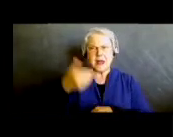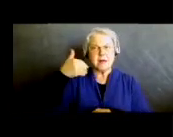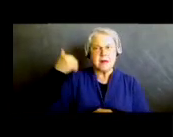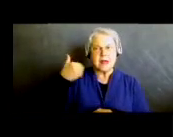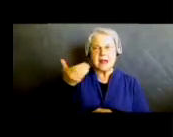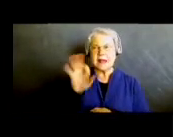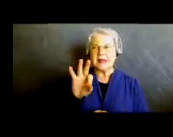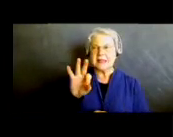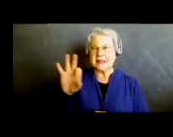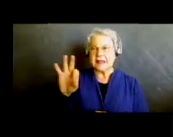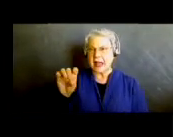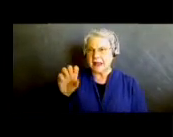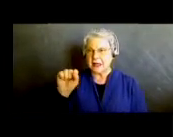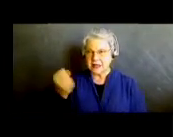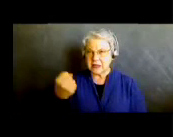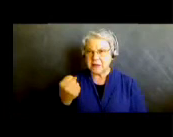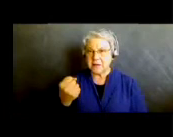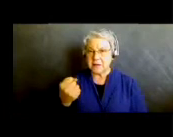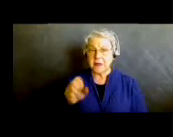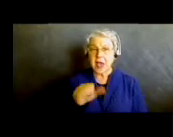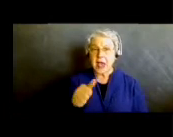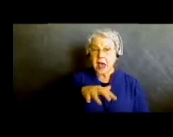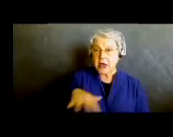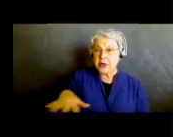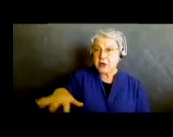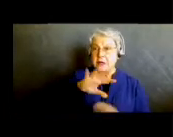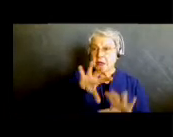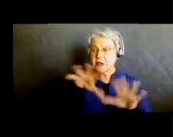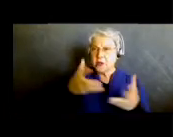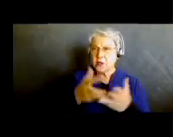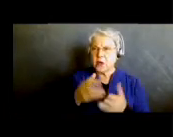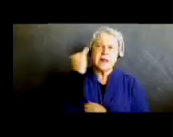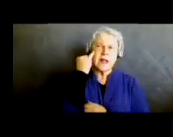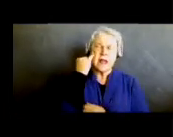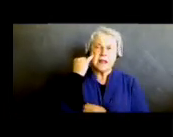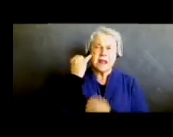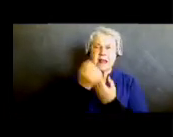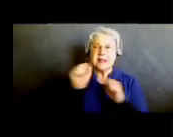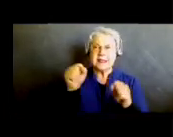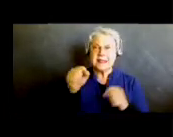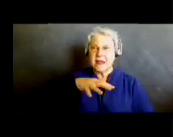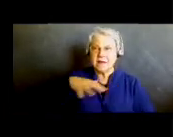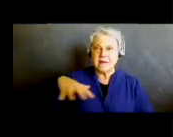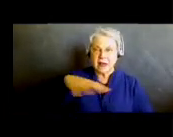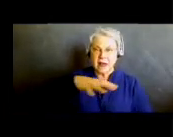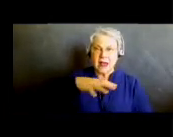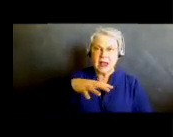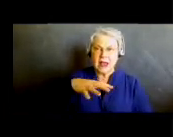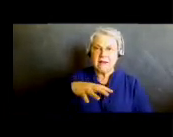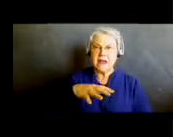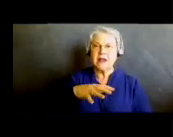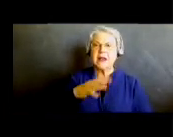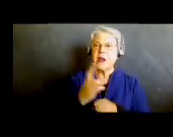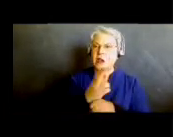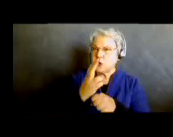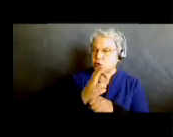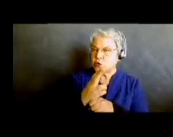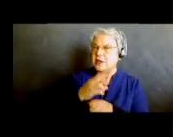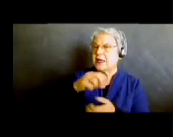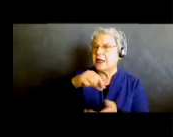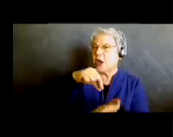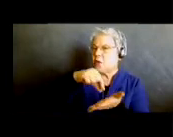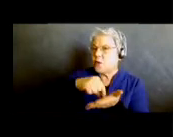At that time in other regions in the world, this idea of safe haven was also being deployed. So in Iraq,